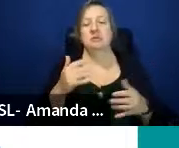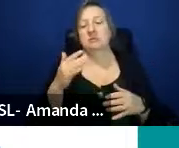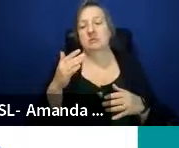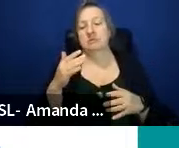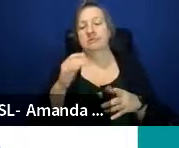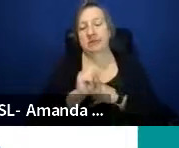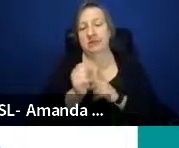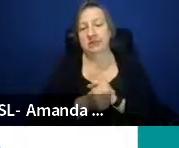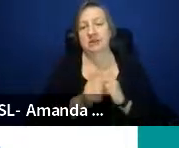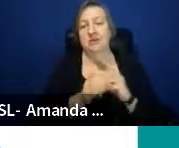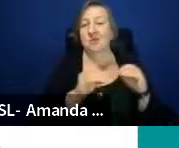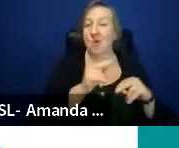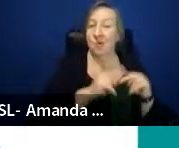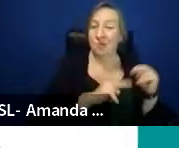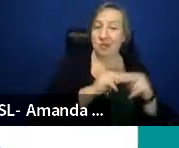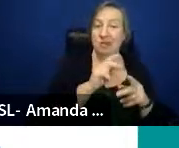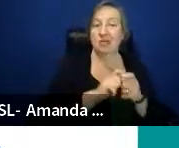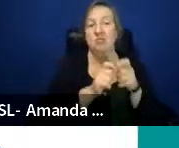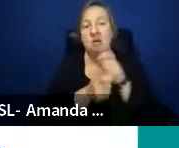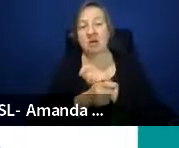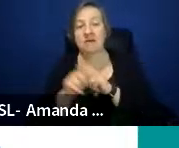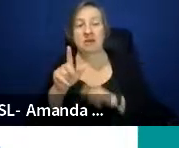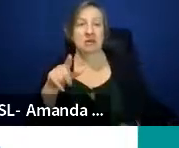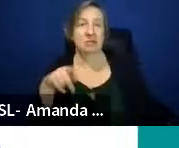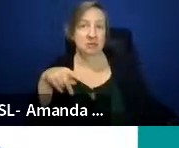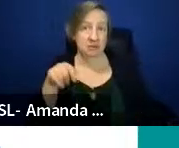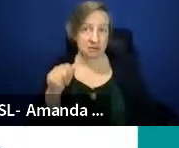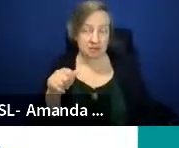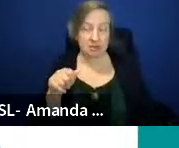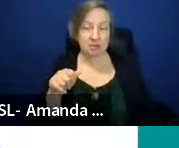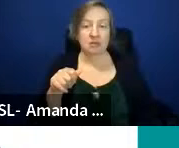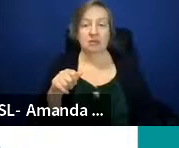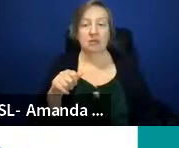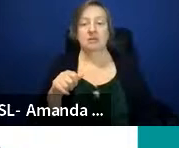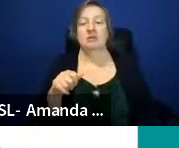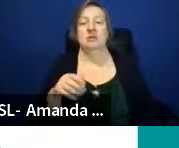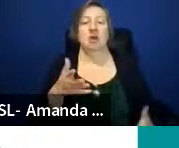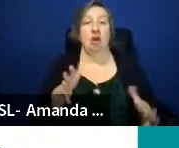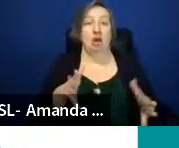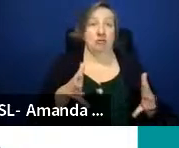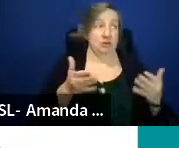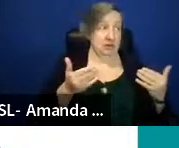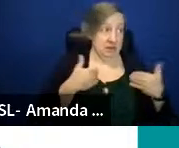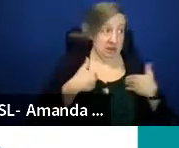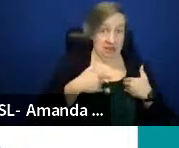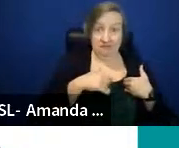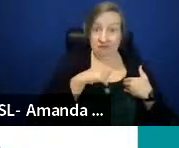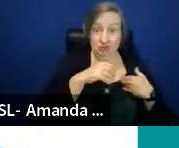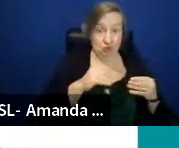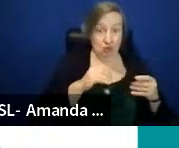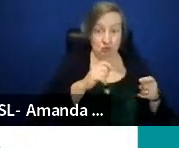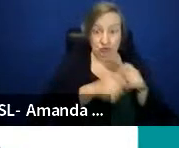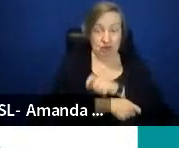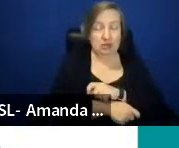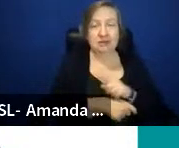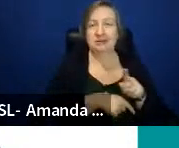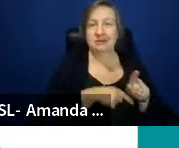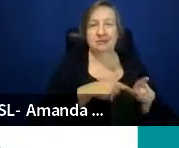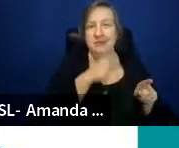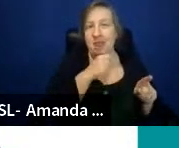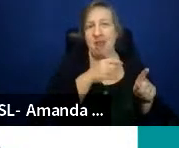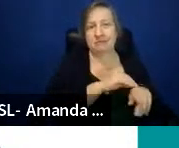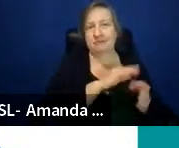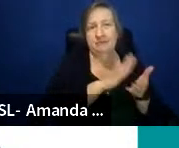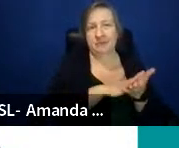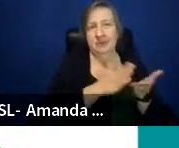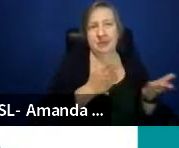the modified LPA. And existing is not included here, but GHG emissions are actually projected to decrease